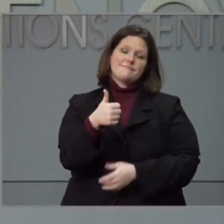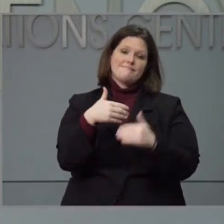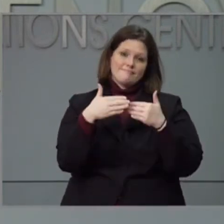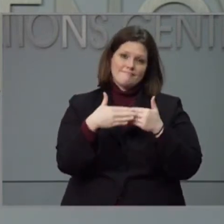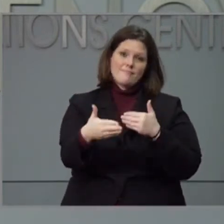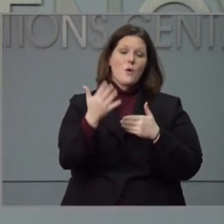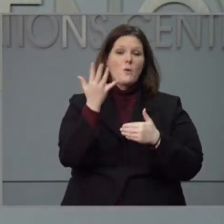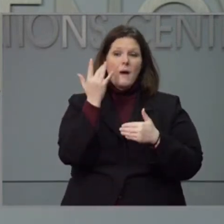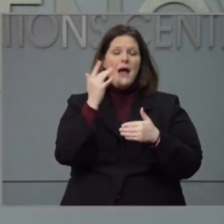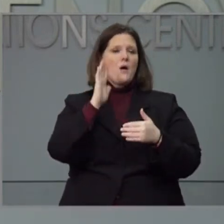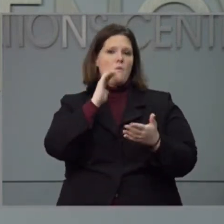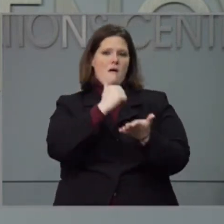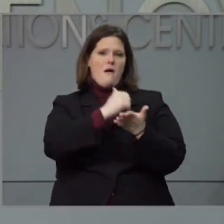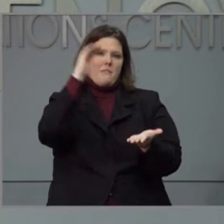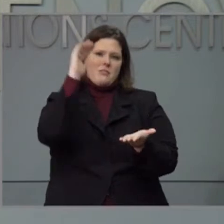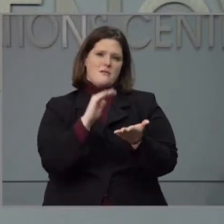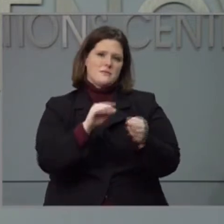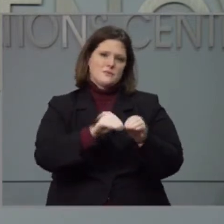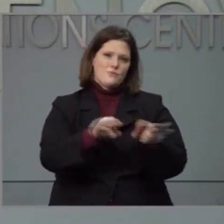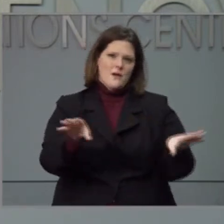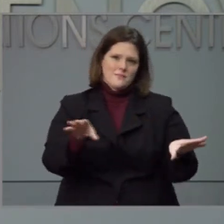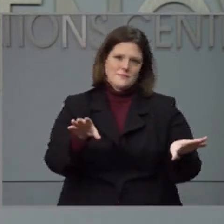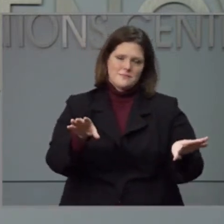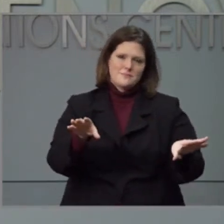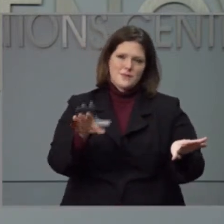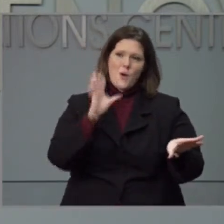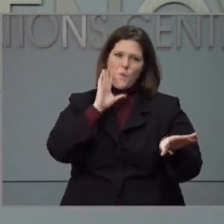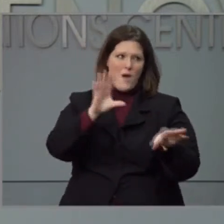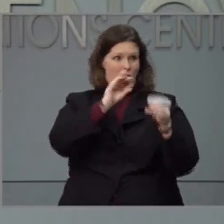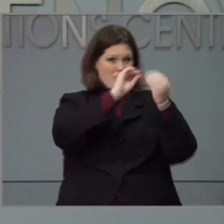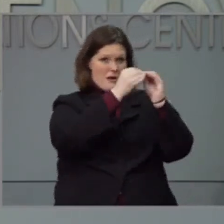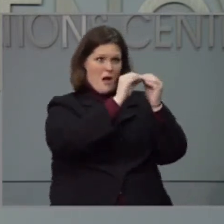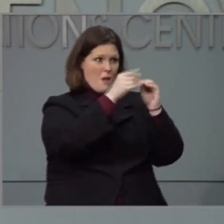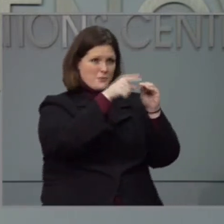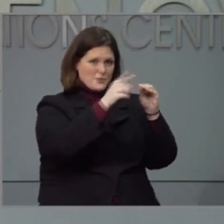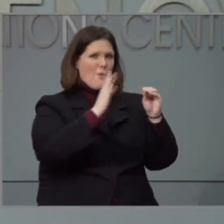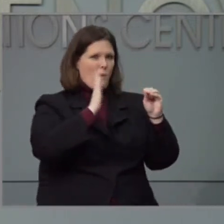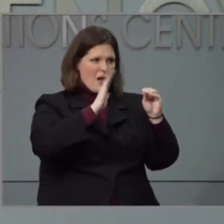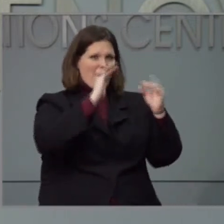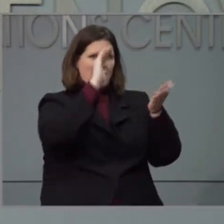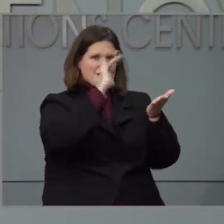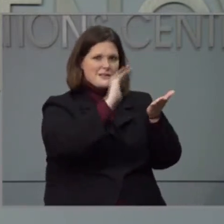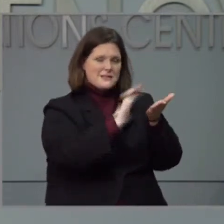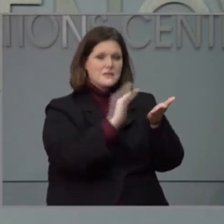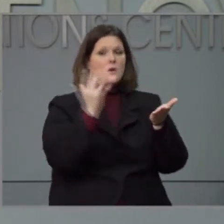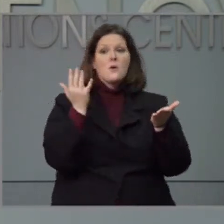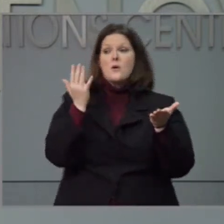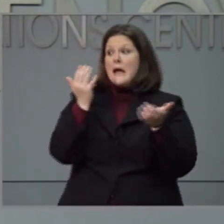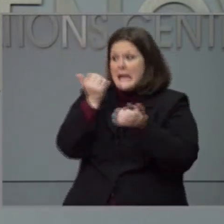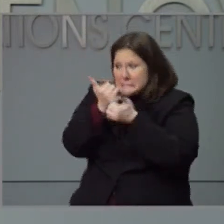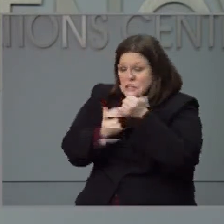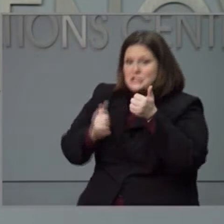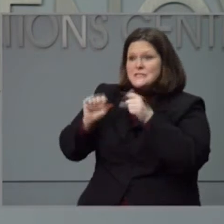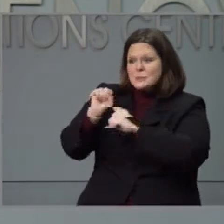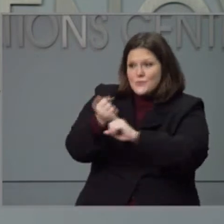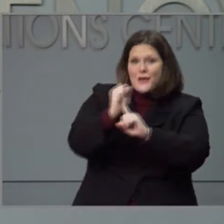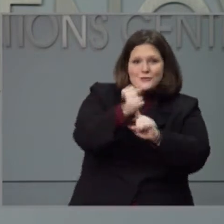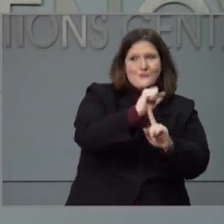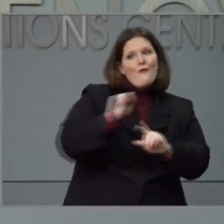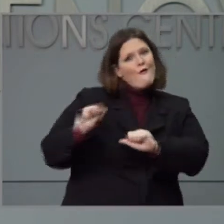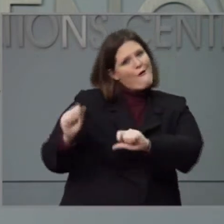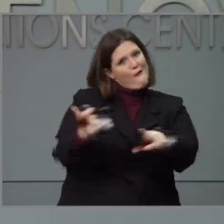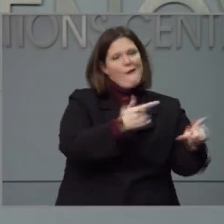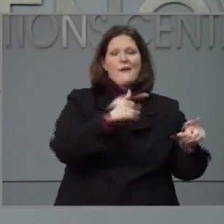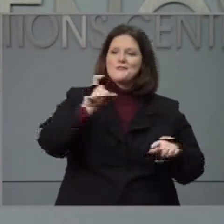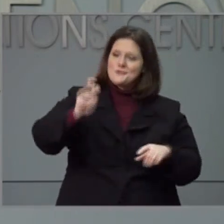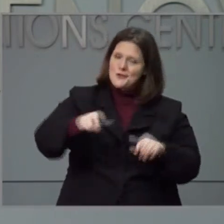of these issues that we are seeing in our data, but there's work to do across the board. I think in every situation we need to be